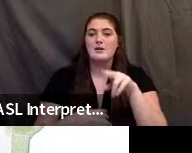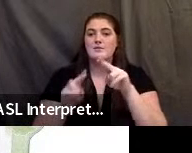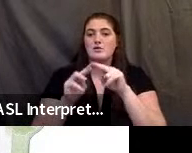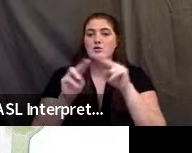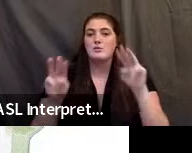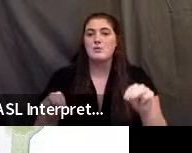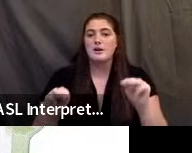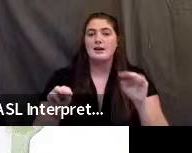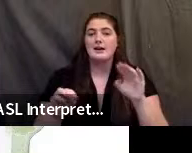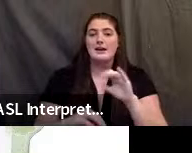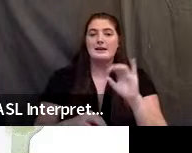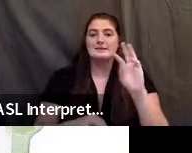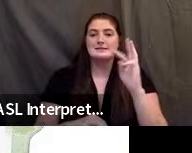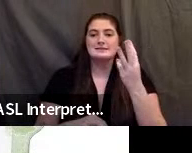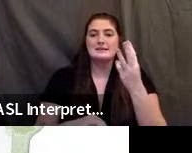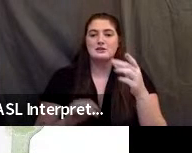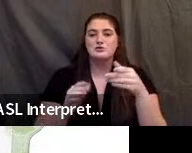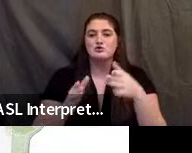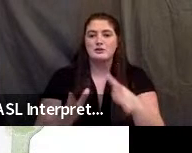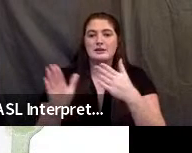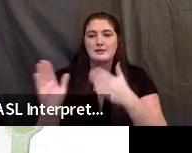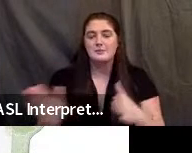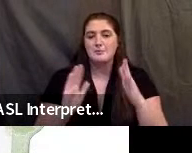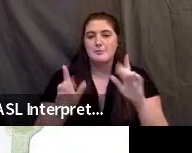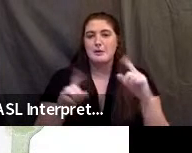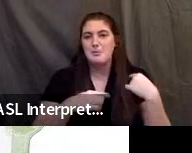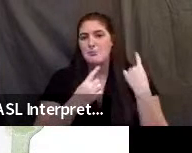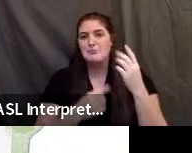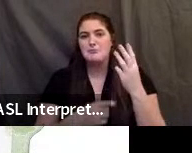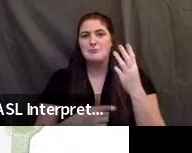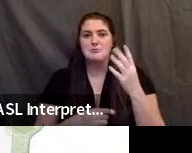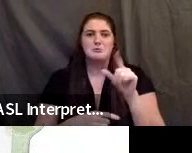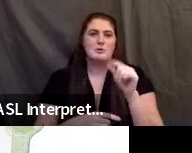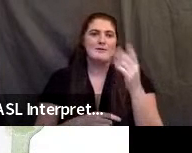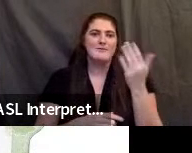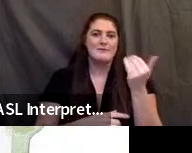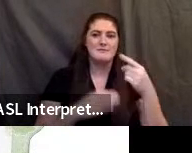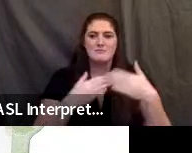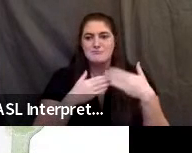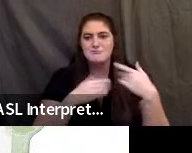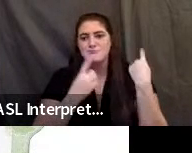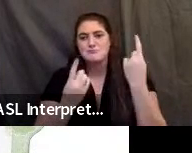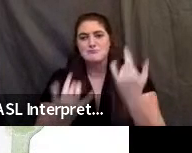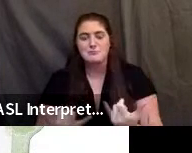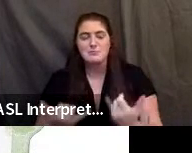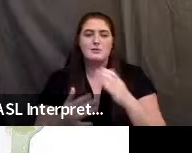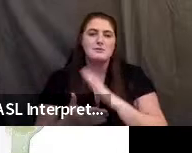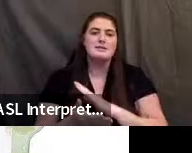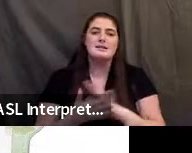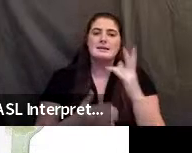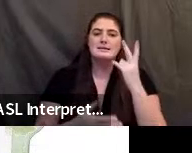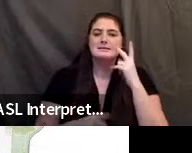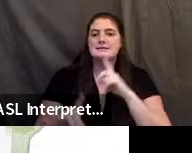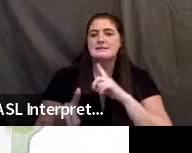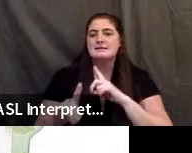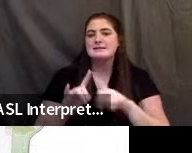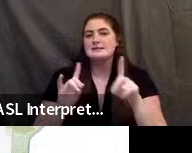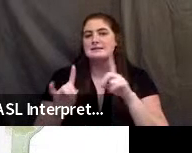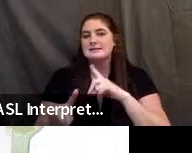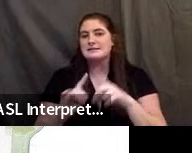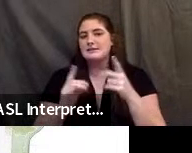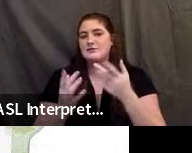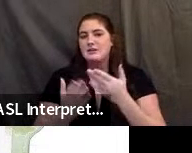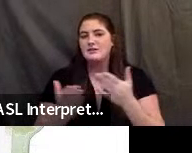6th Street plan back since 2015. And it's been nice to see the different parcels through